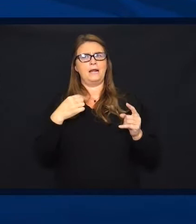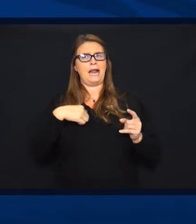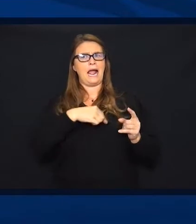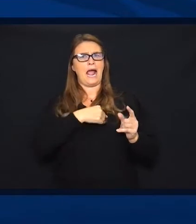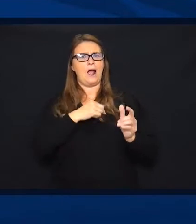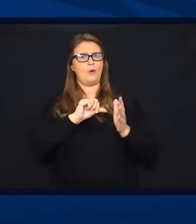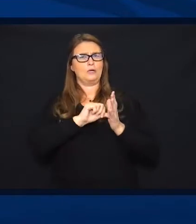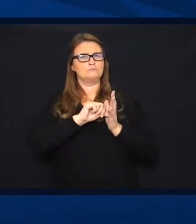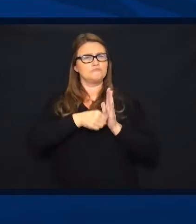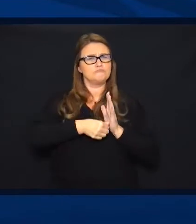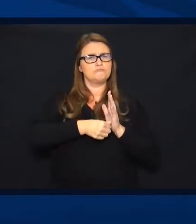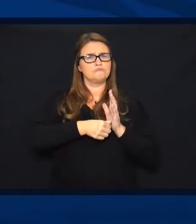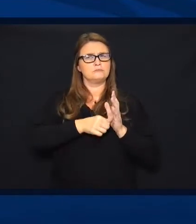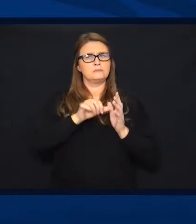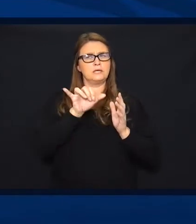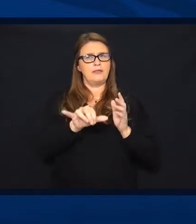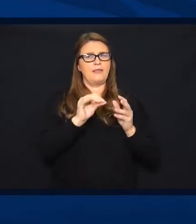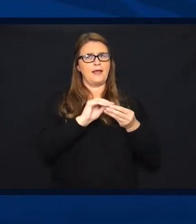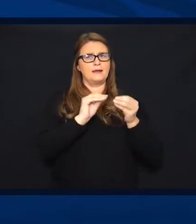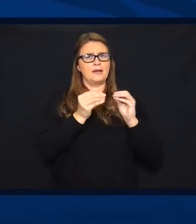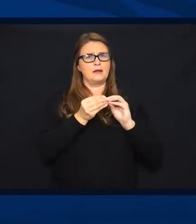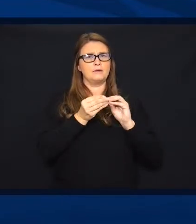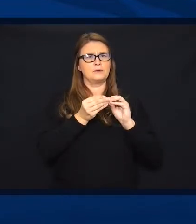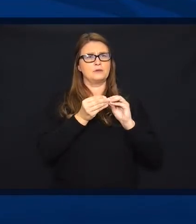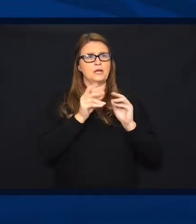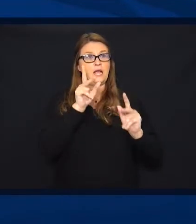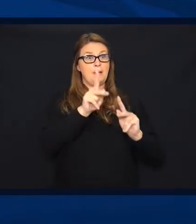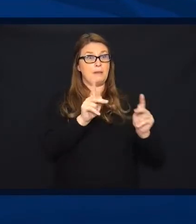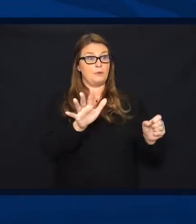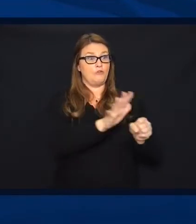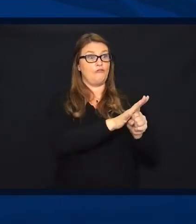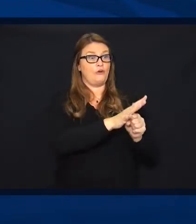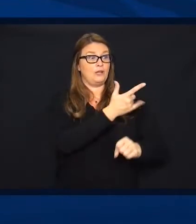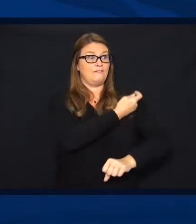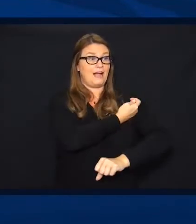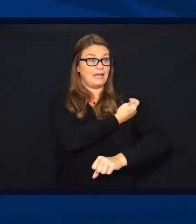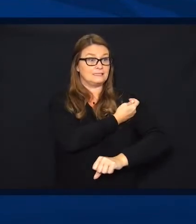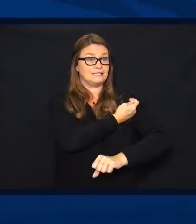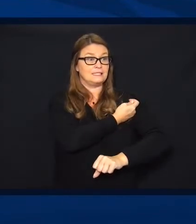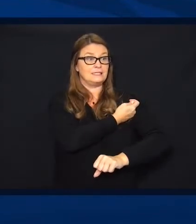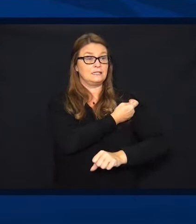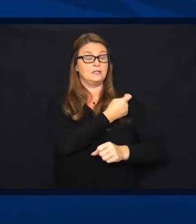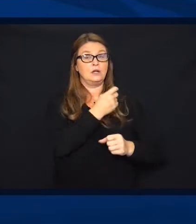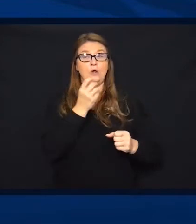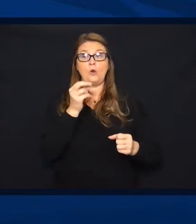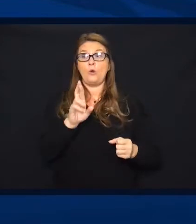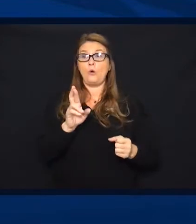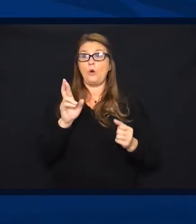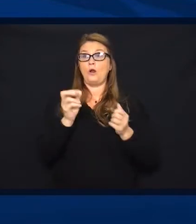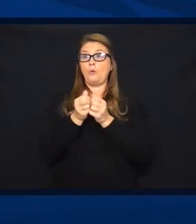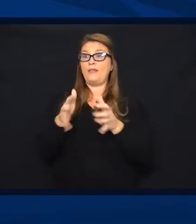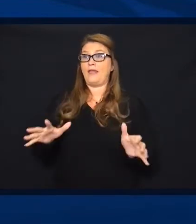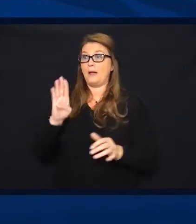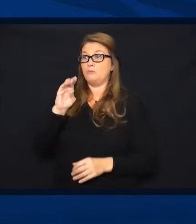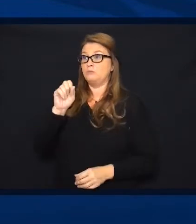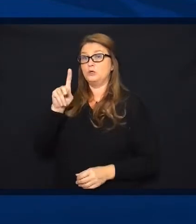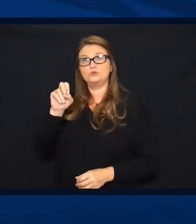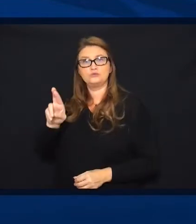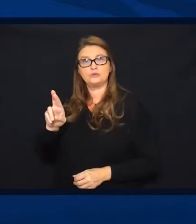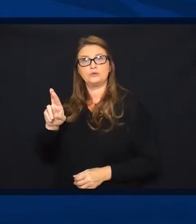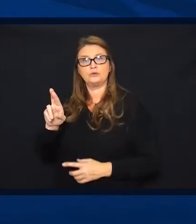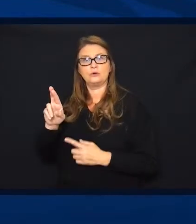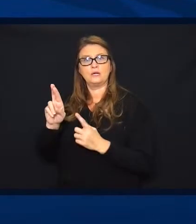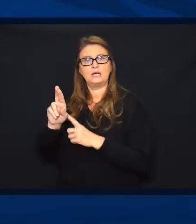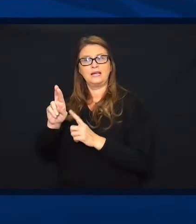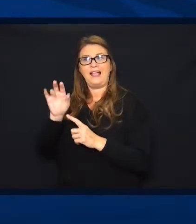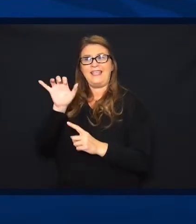and the number that we're really looking at are either fully vaccinated or preferably those who have boosters? Isn't that the true number